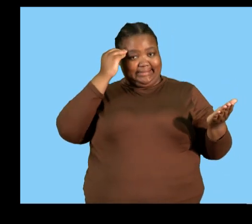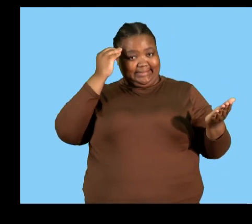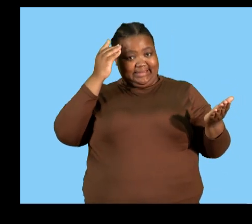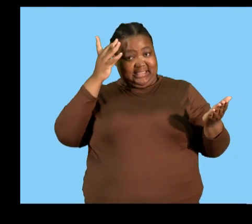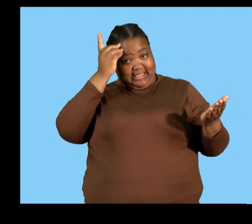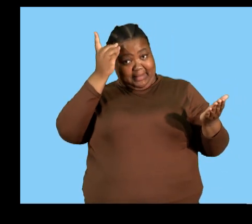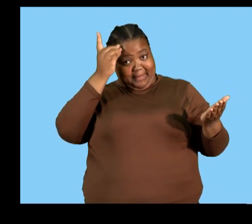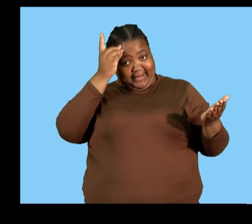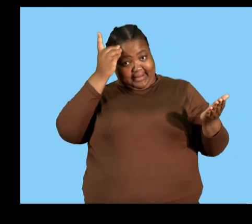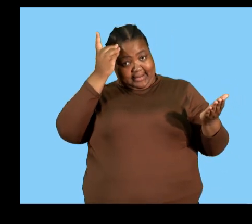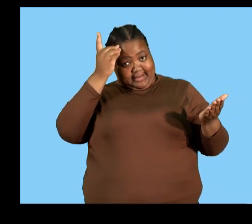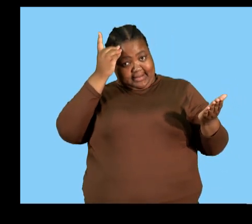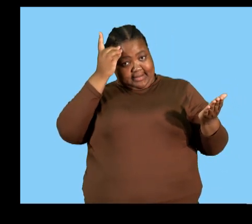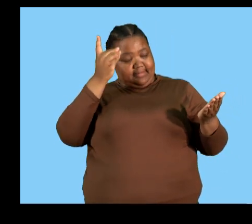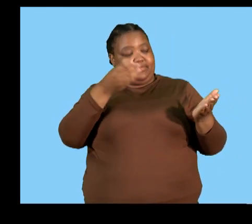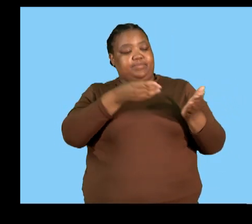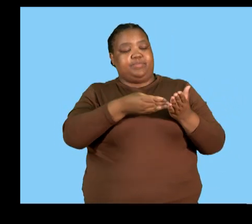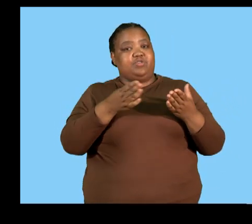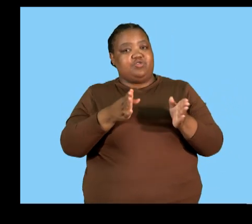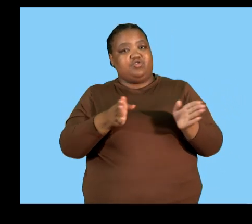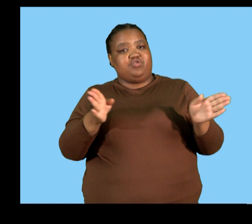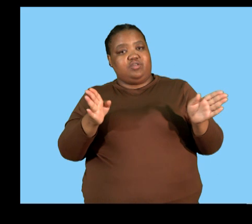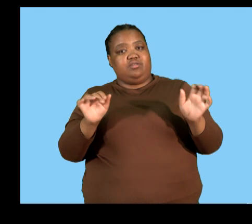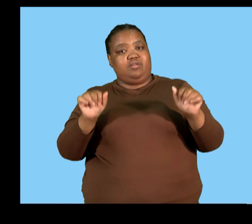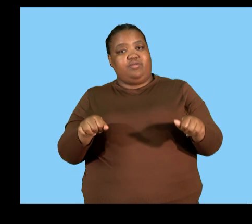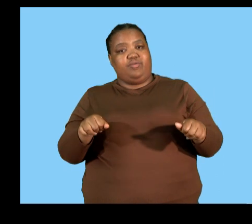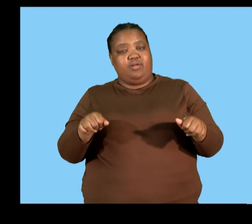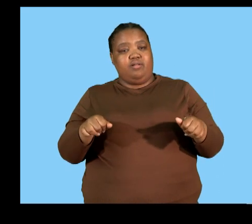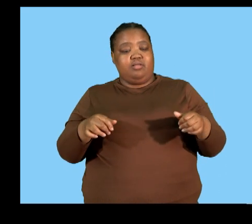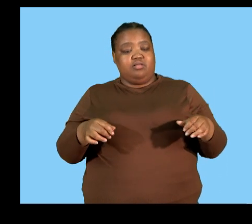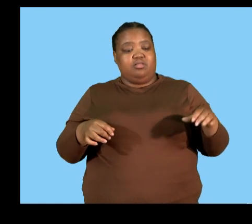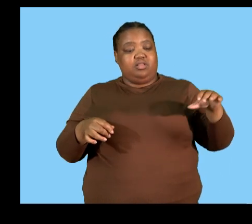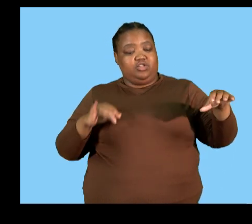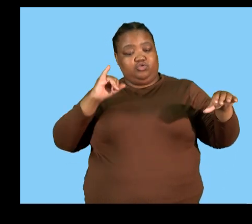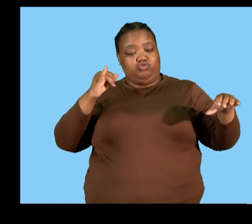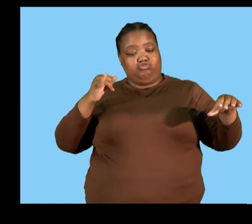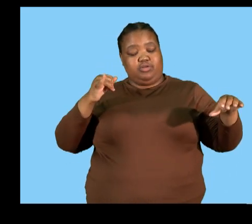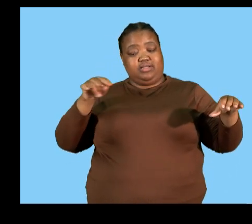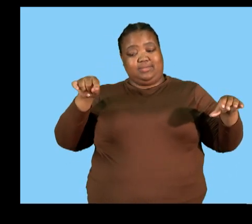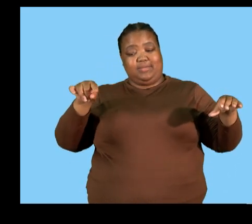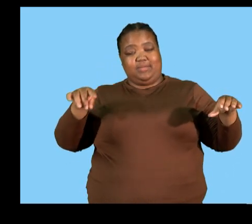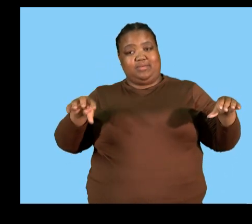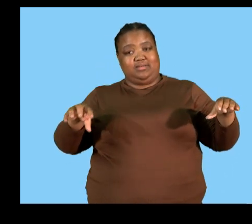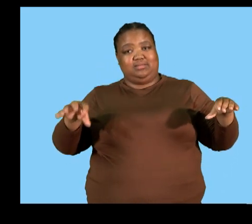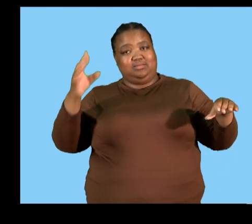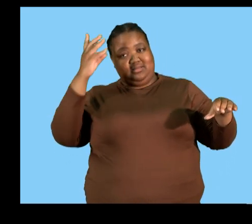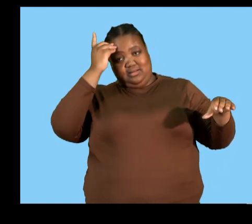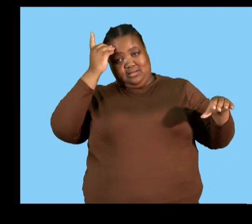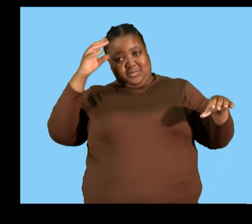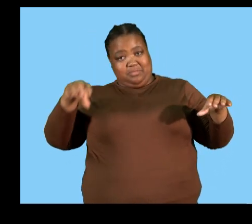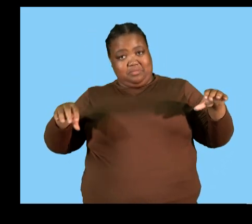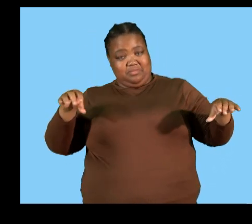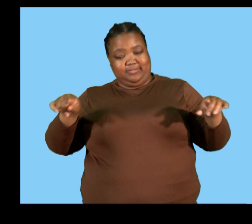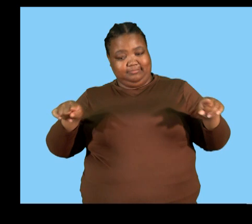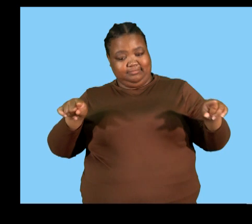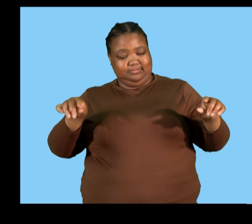Durban. So if the question says in which general direction is Johannesburg from Durban, so it means here is where you